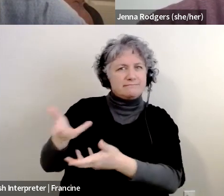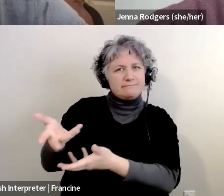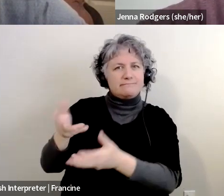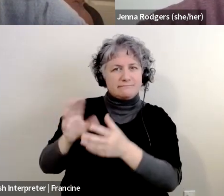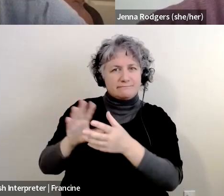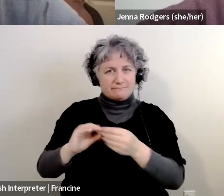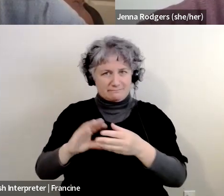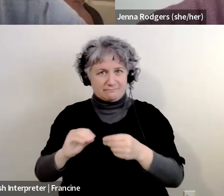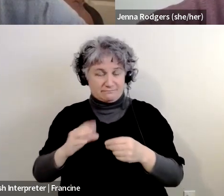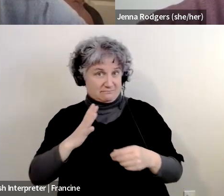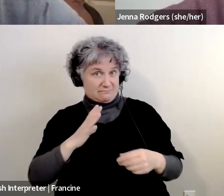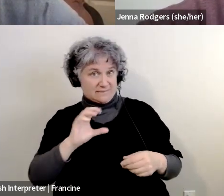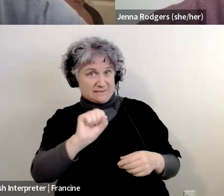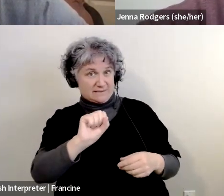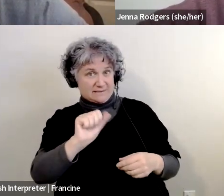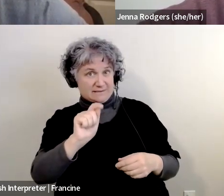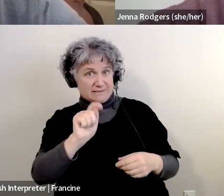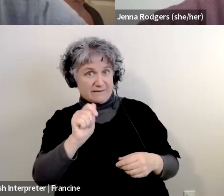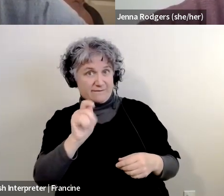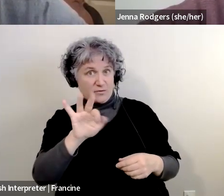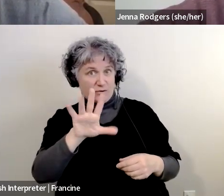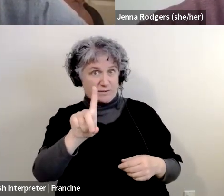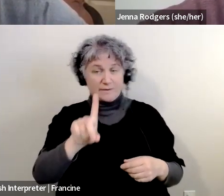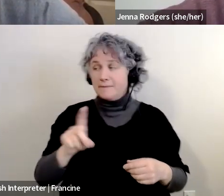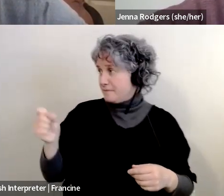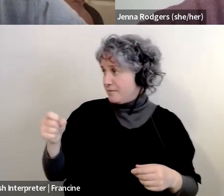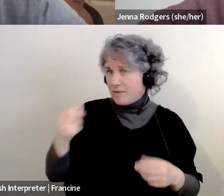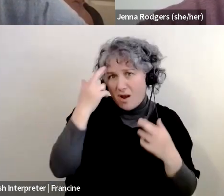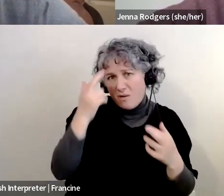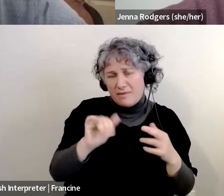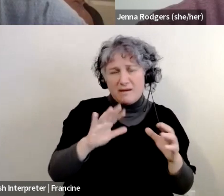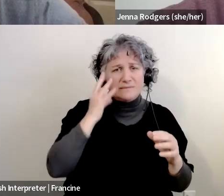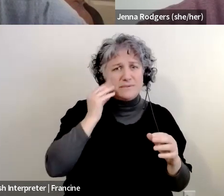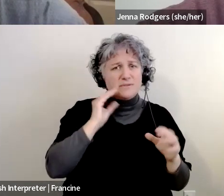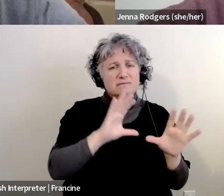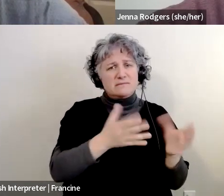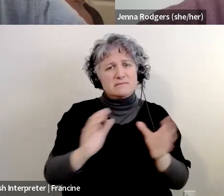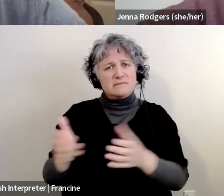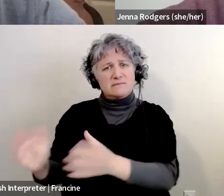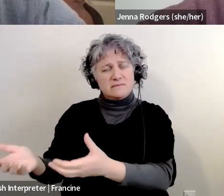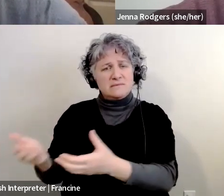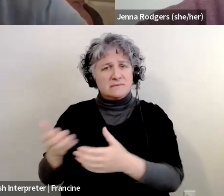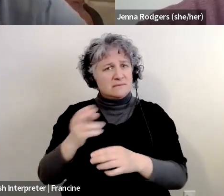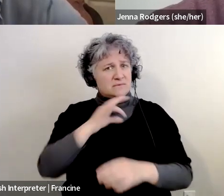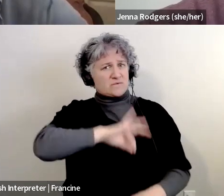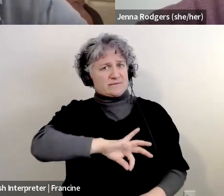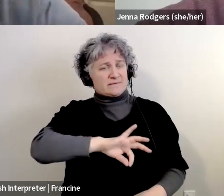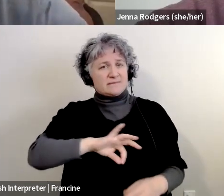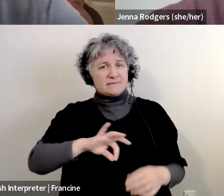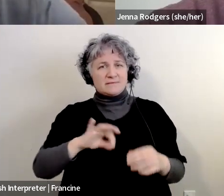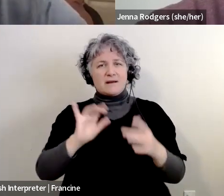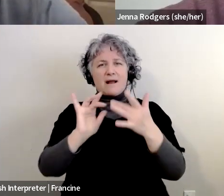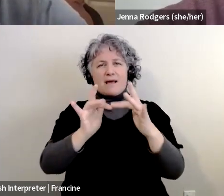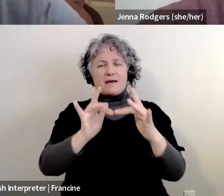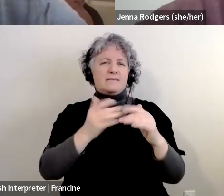Stafford? Yeah, that's great. Yeah, I hope that was useful. Again, within the online trainings, it is nice to, again, connect with folks beyond just Jenna and